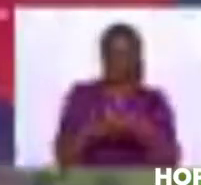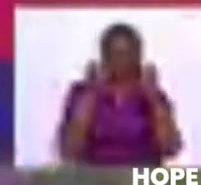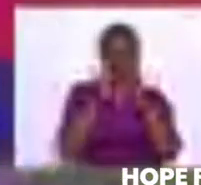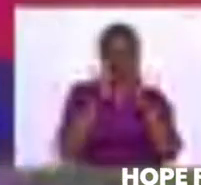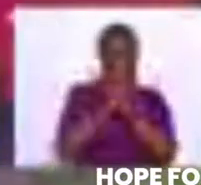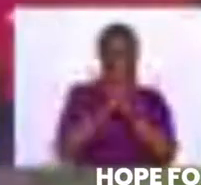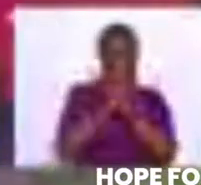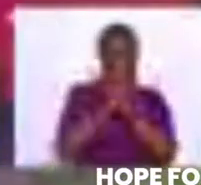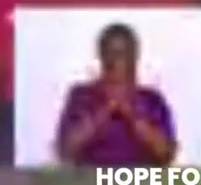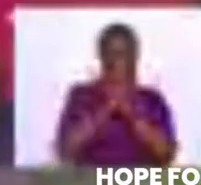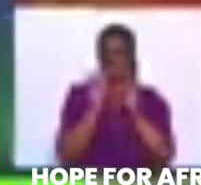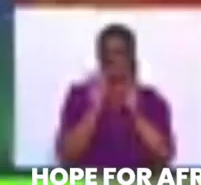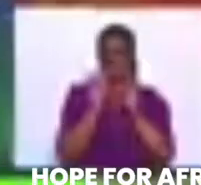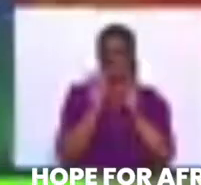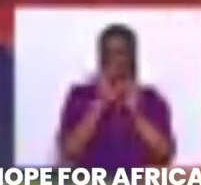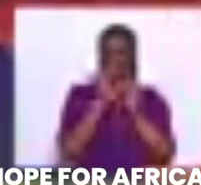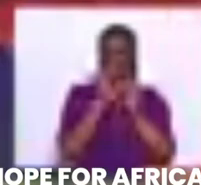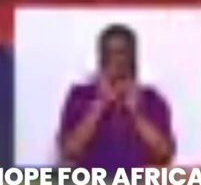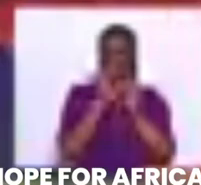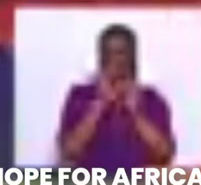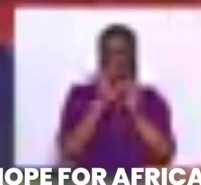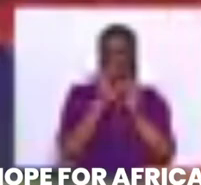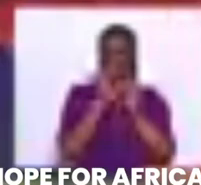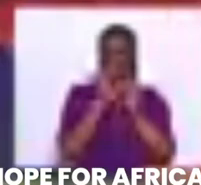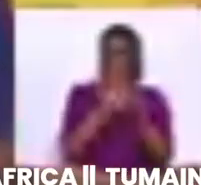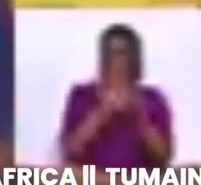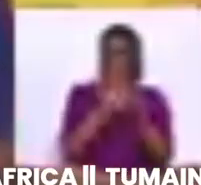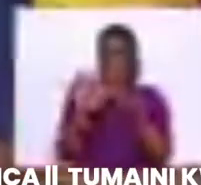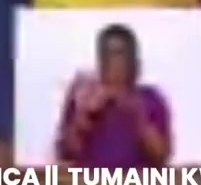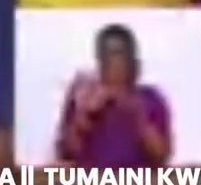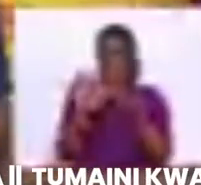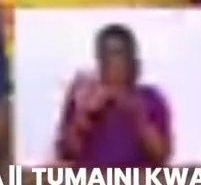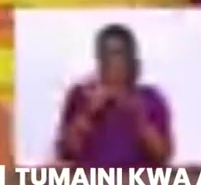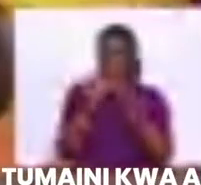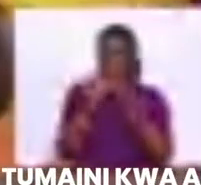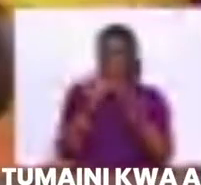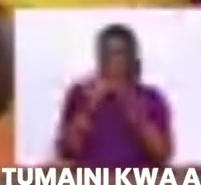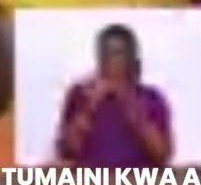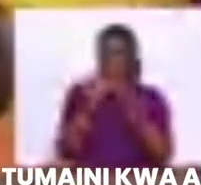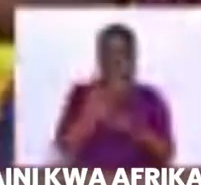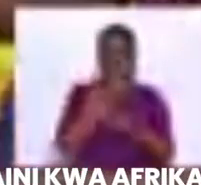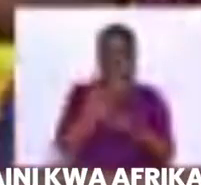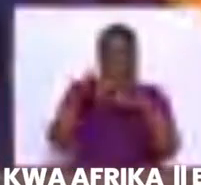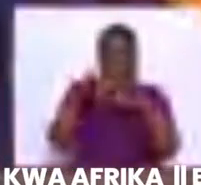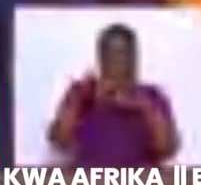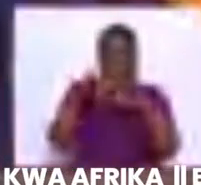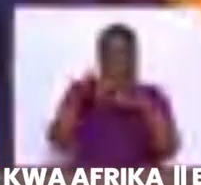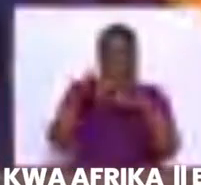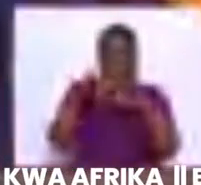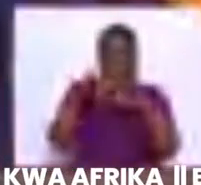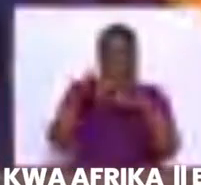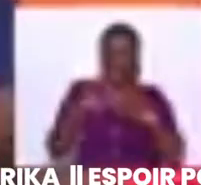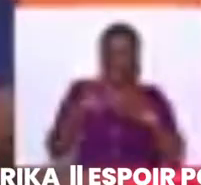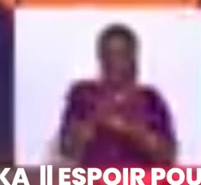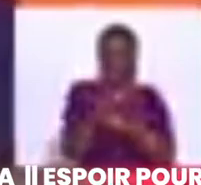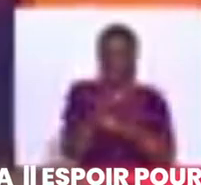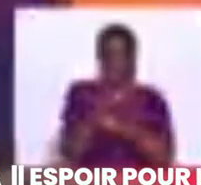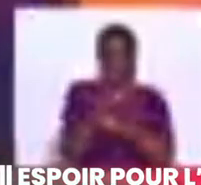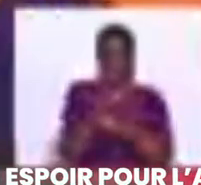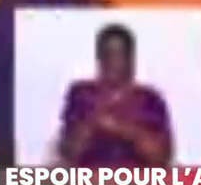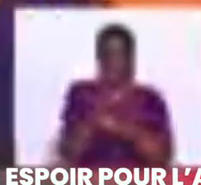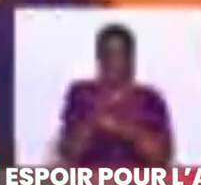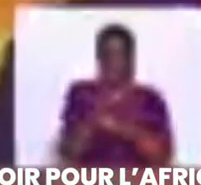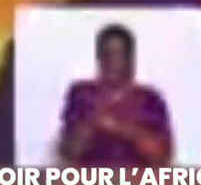And that may be the same in your situation too. So unless God tells you this is how I'm exactly going to heal you, don't